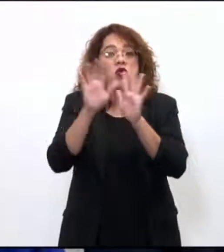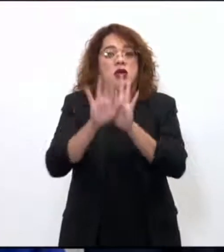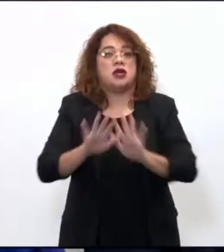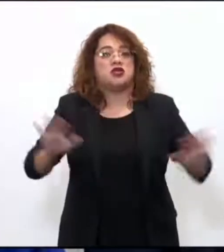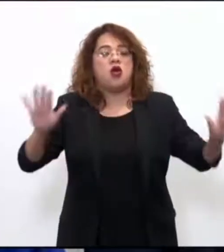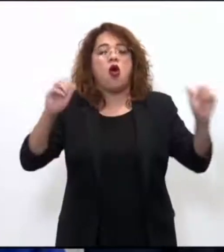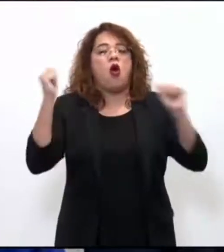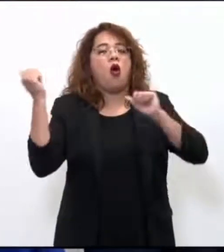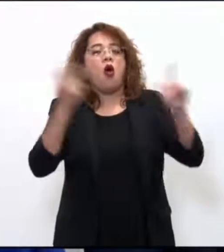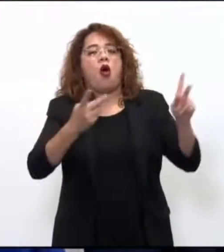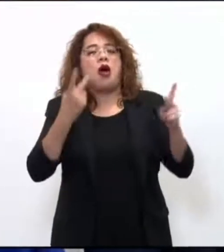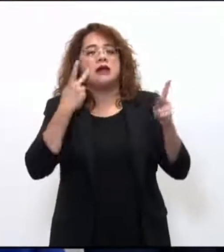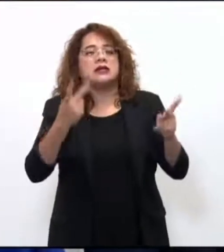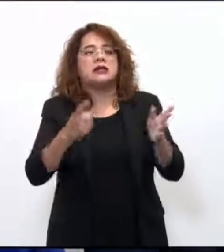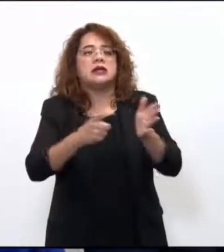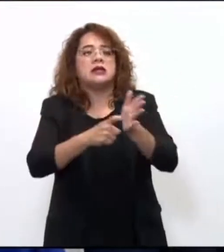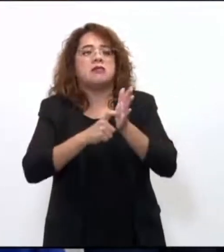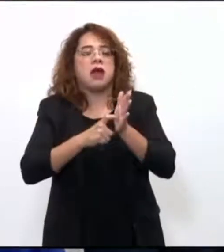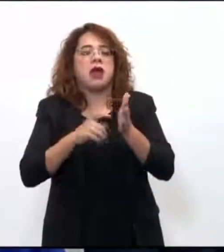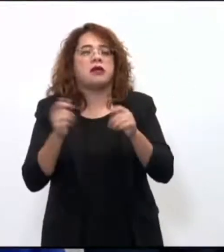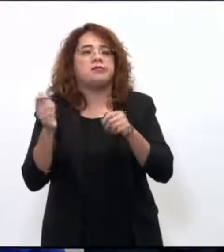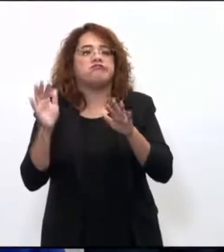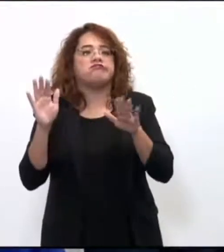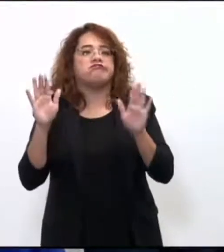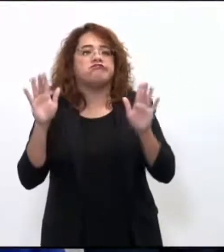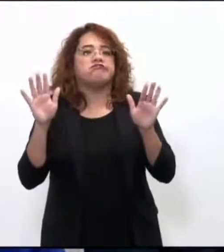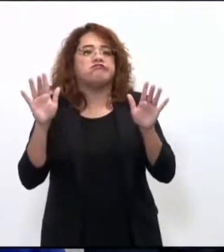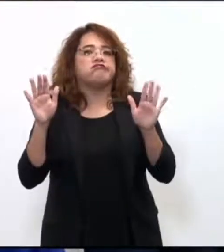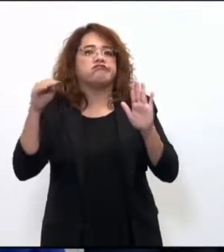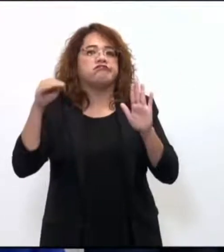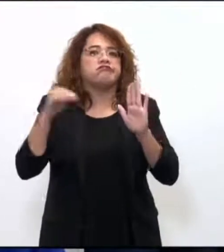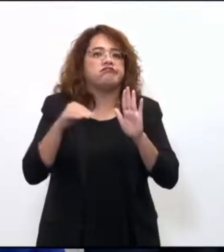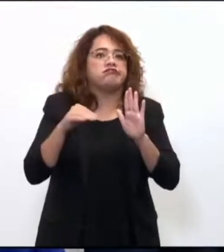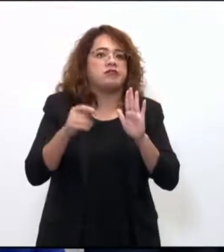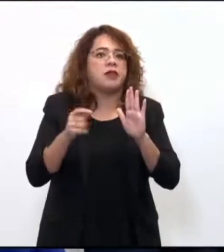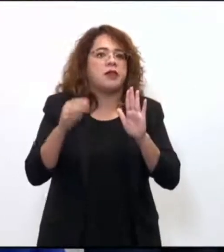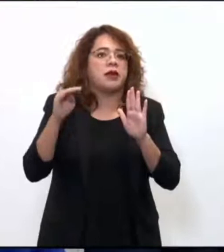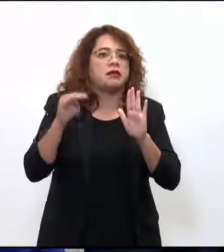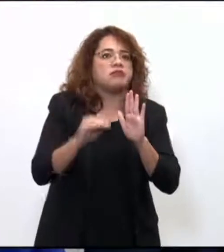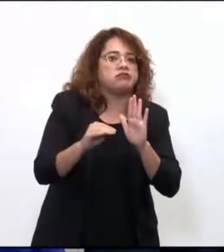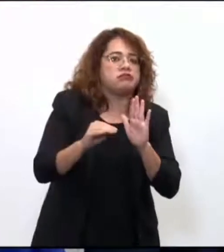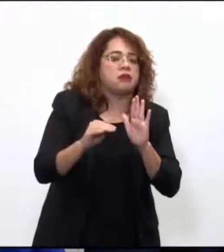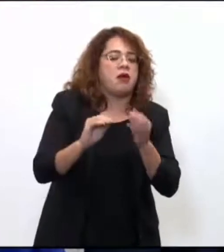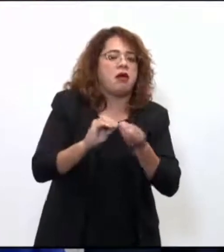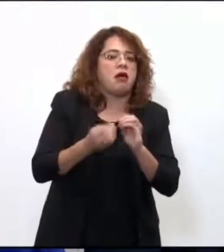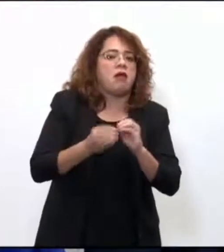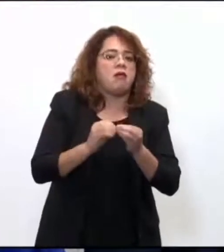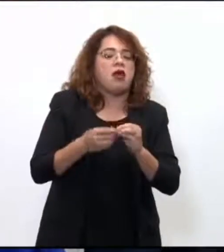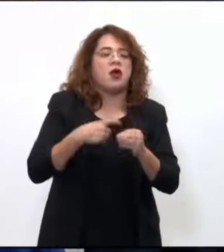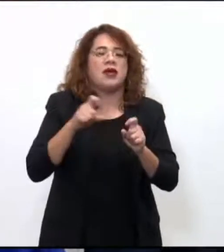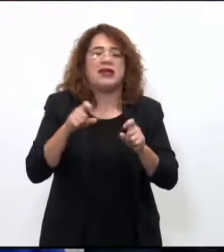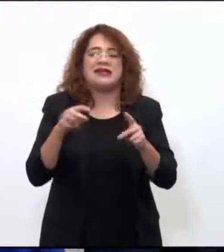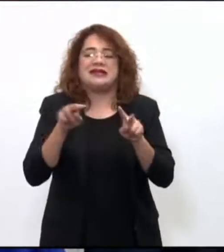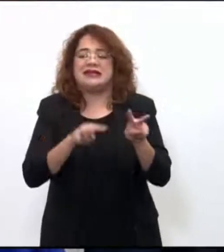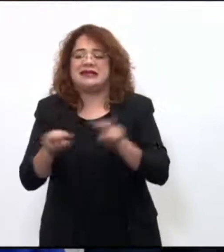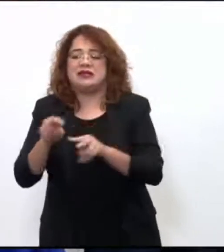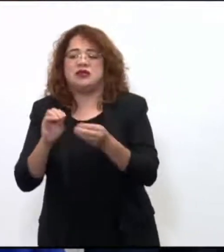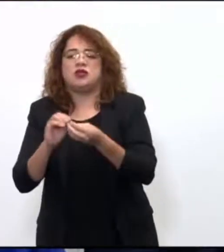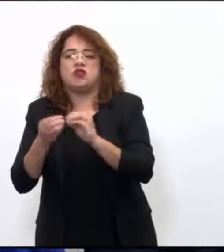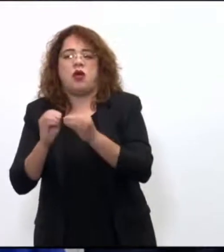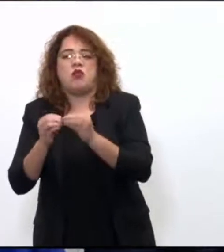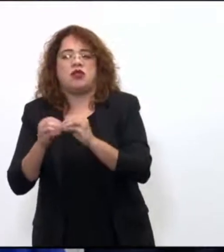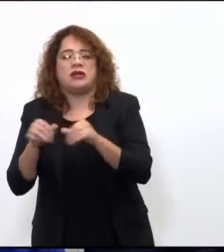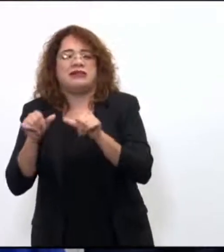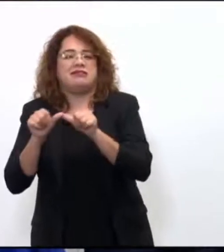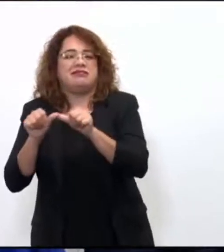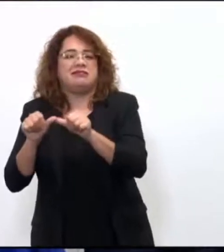And so we'd have to dig a little deeper to give you really good, accurate data, so we can do that for you. In